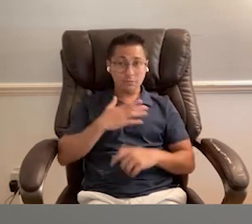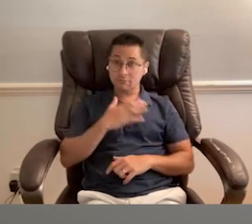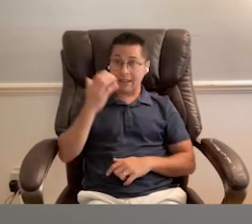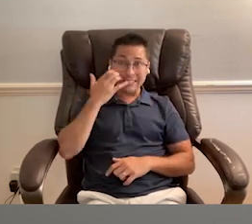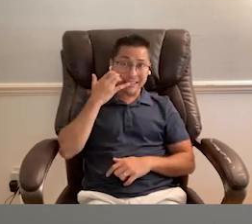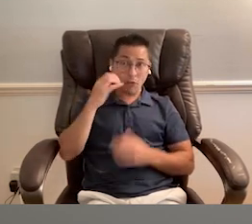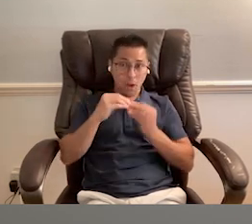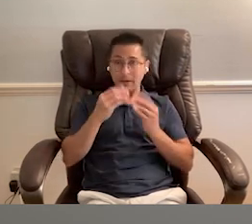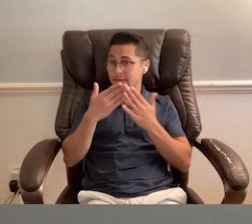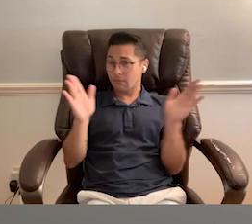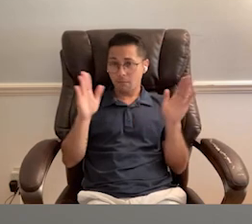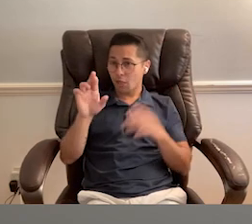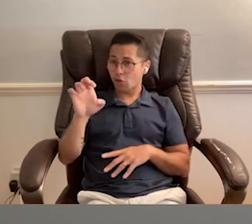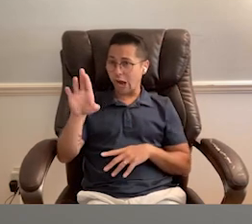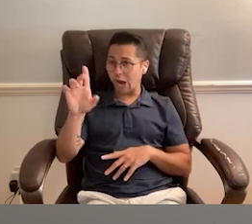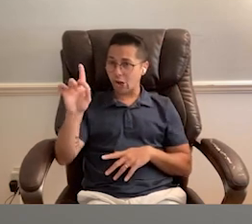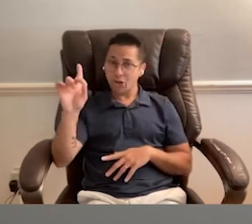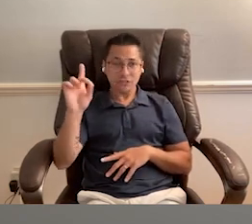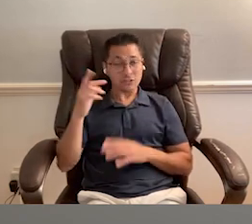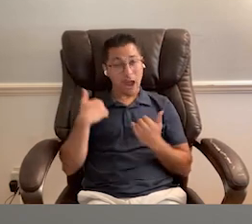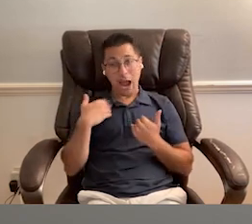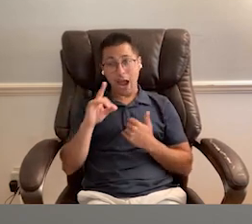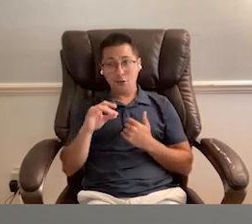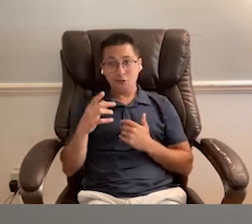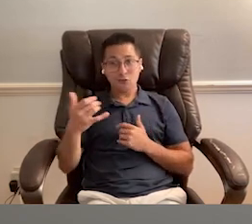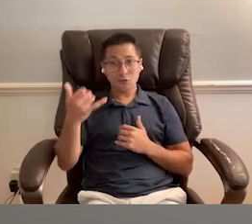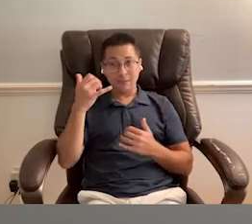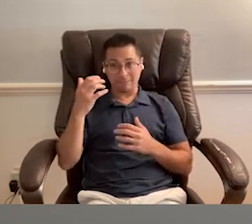cell phone number is public record, so I do get phone calls and,